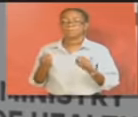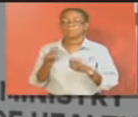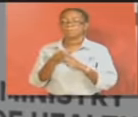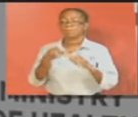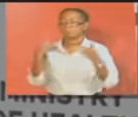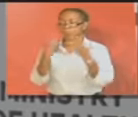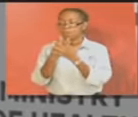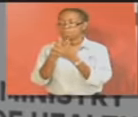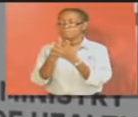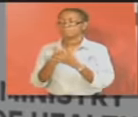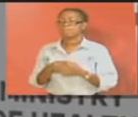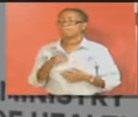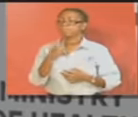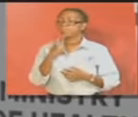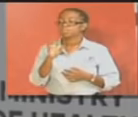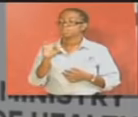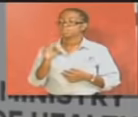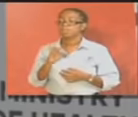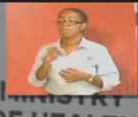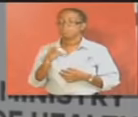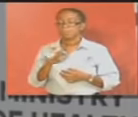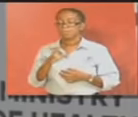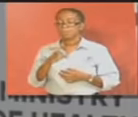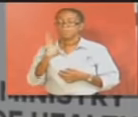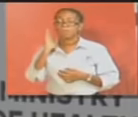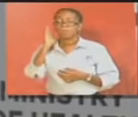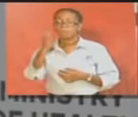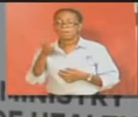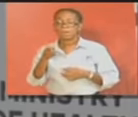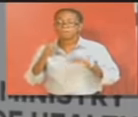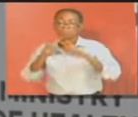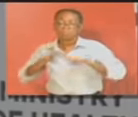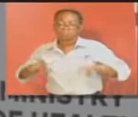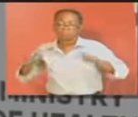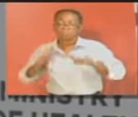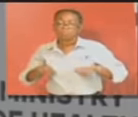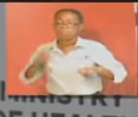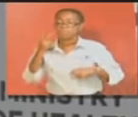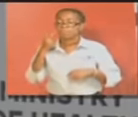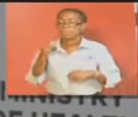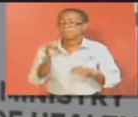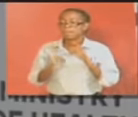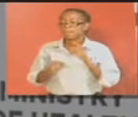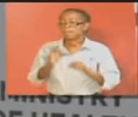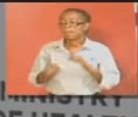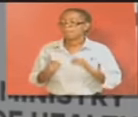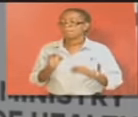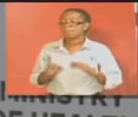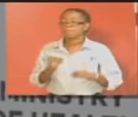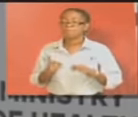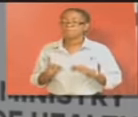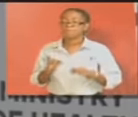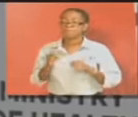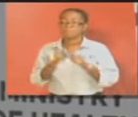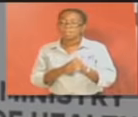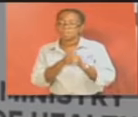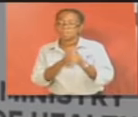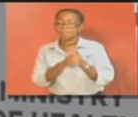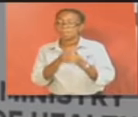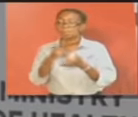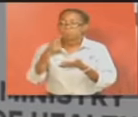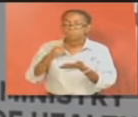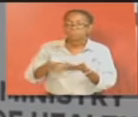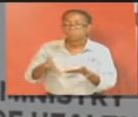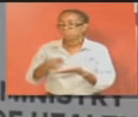you will note that additional testing, contact tracing, etc. will be carried out, and that the number from the